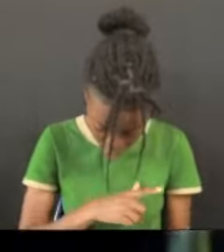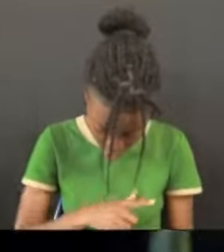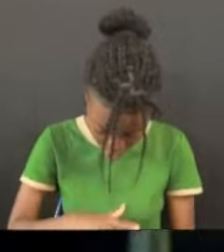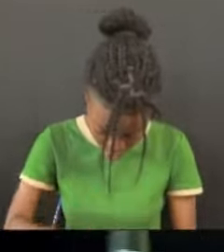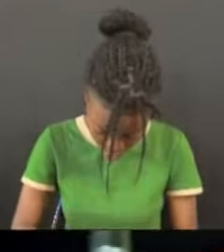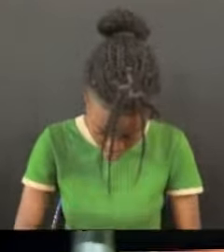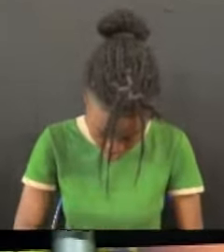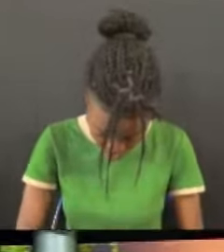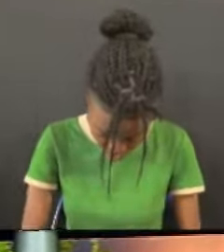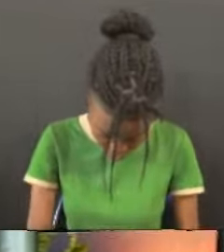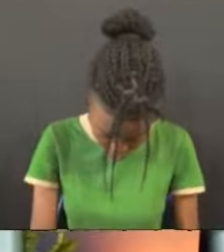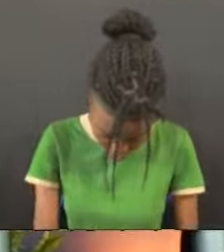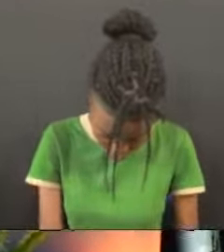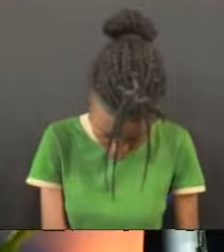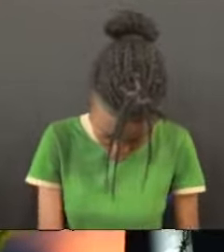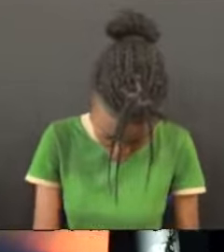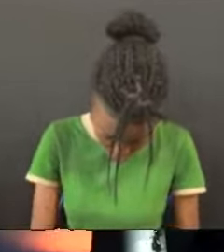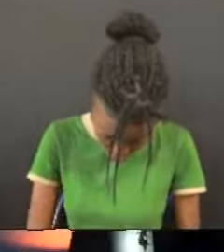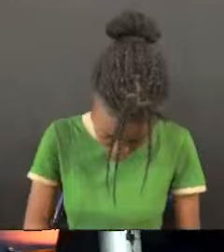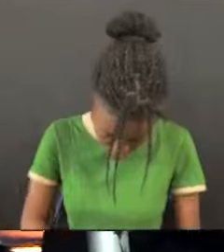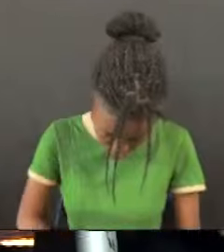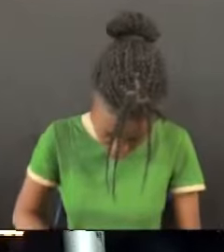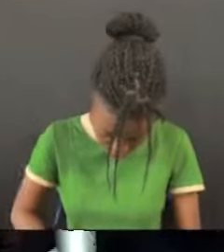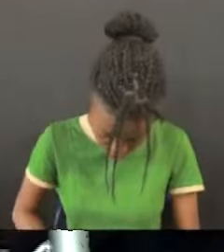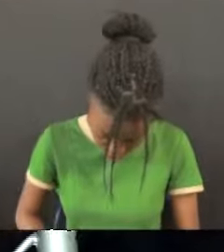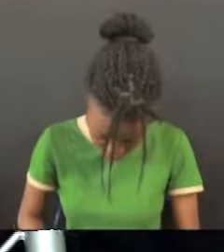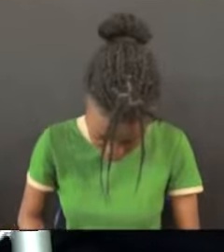my Lord and